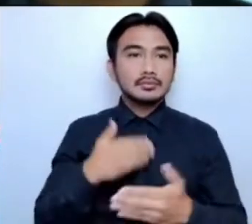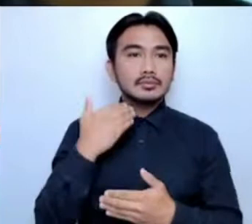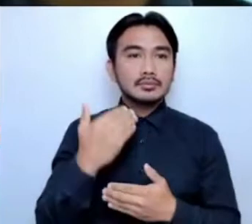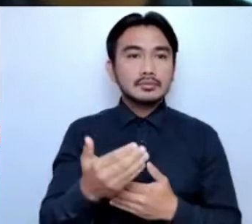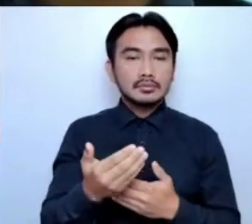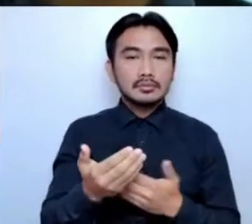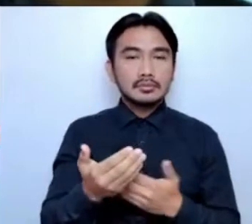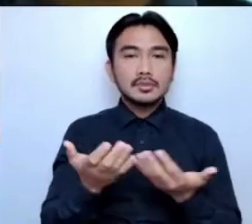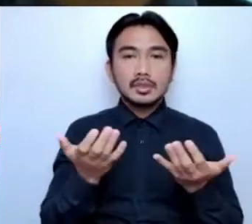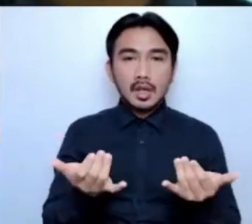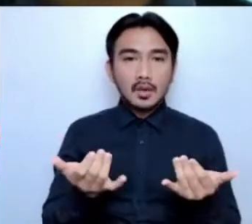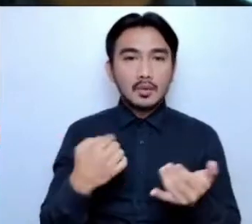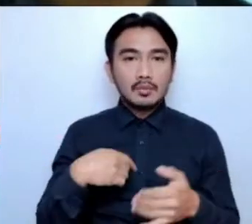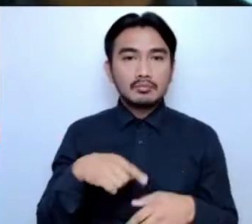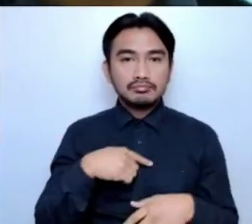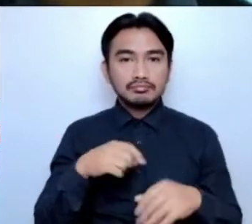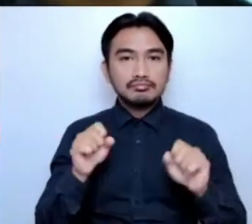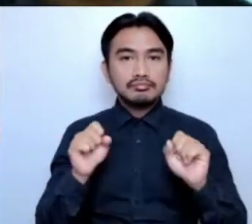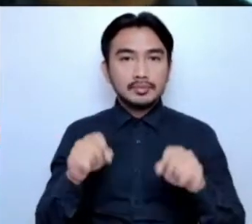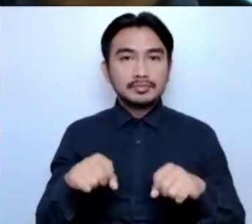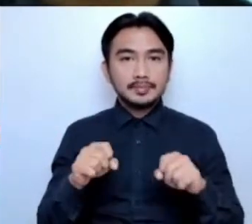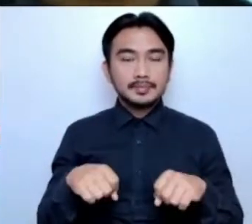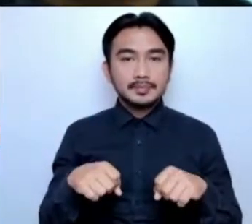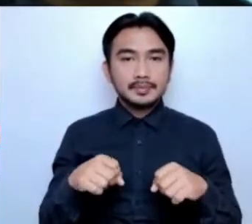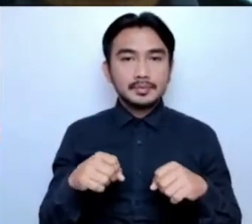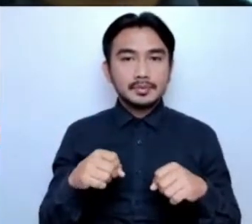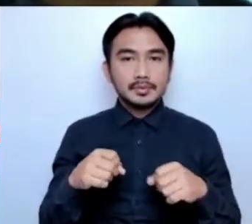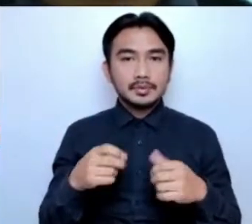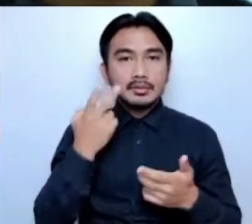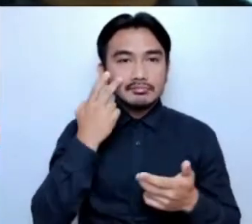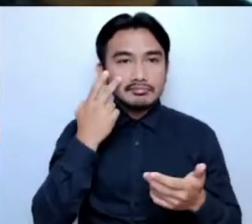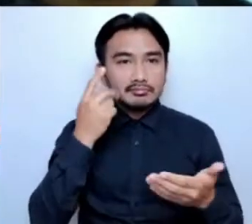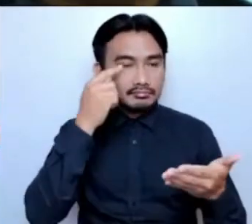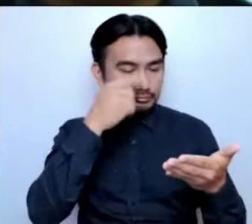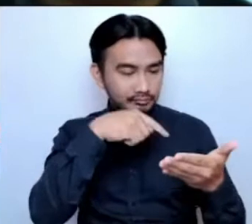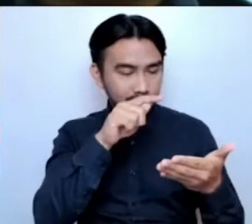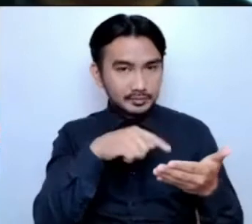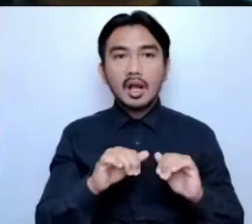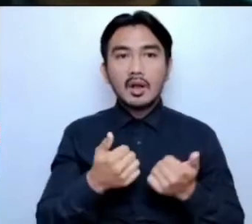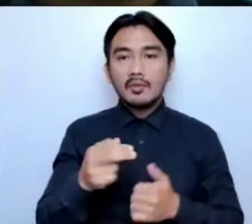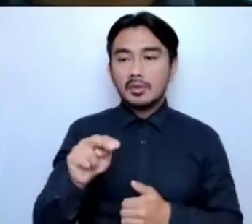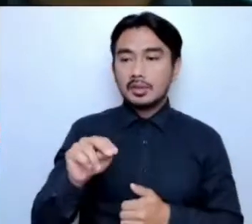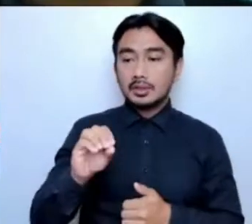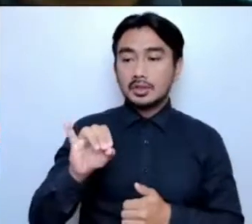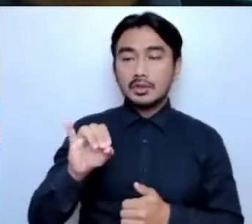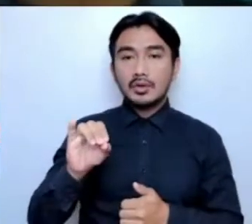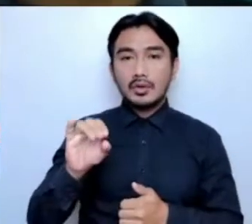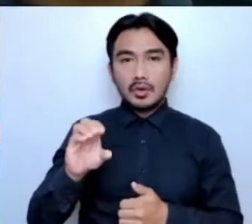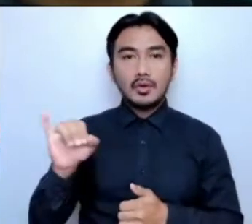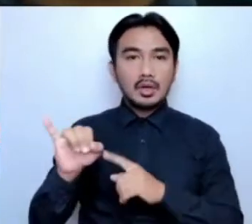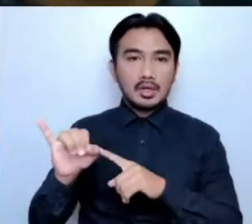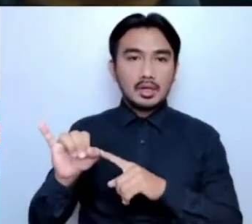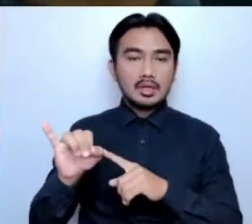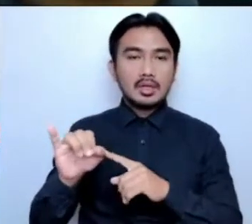were also able to take a glimpse on how NCOIs, how